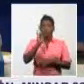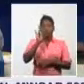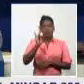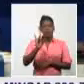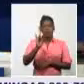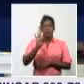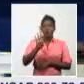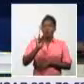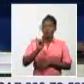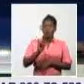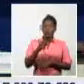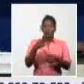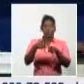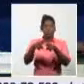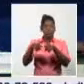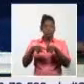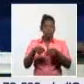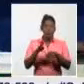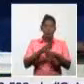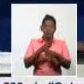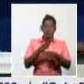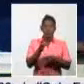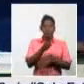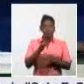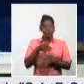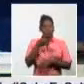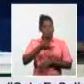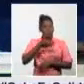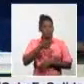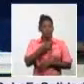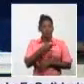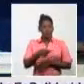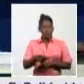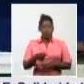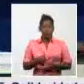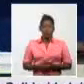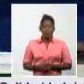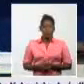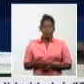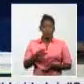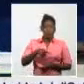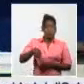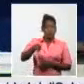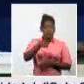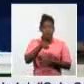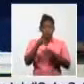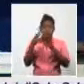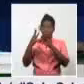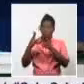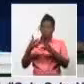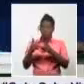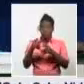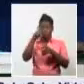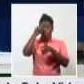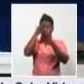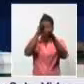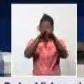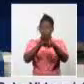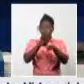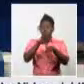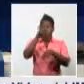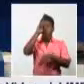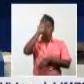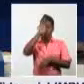changes. There are 946 foreigners in the municipalities that we have mentioned every day.